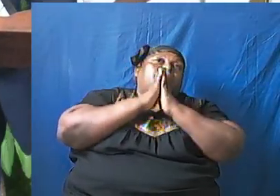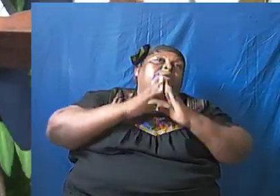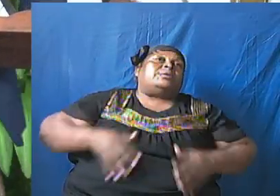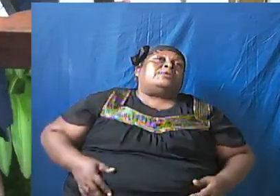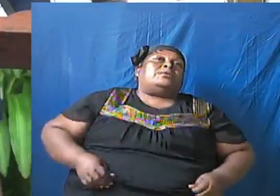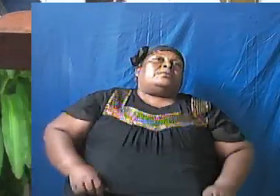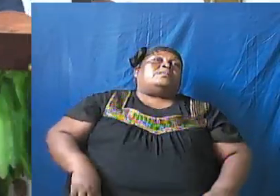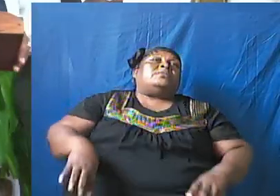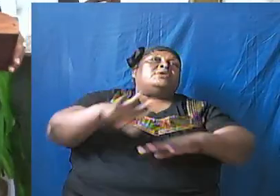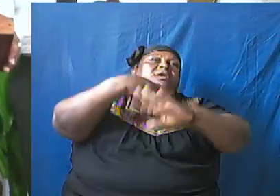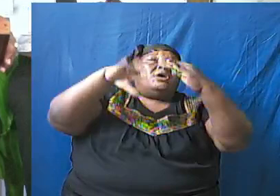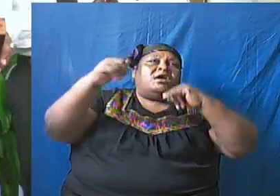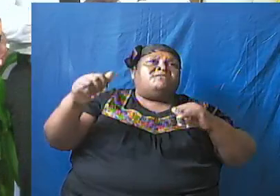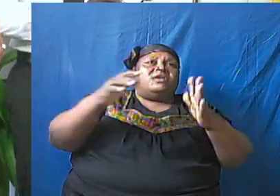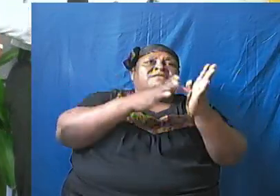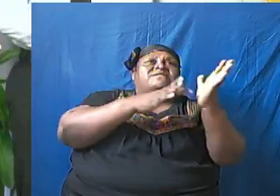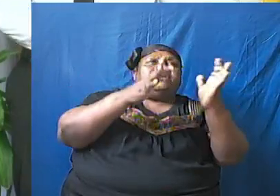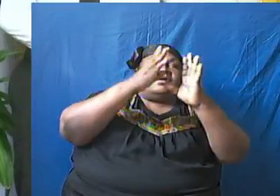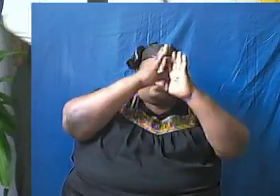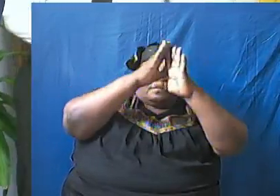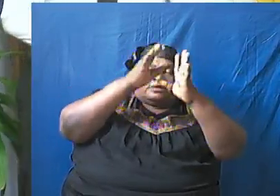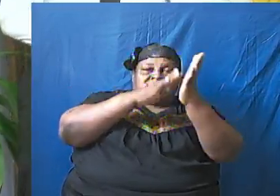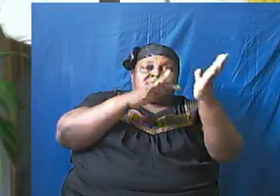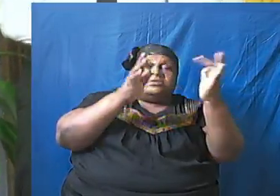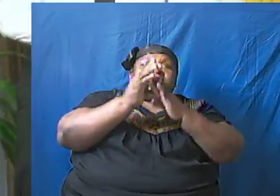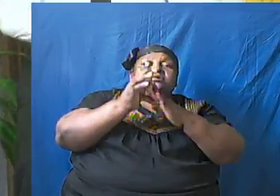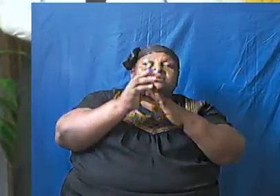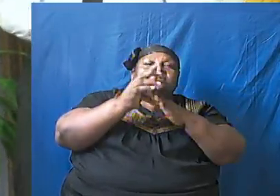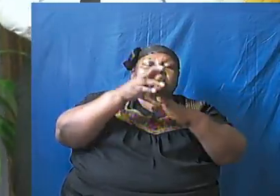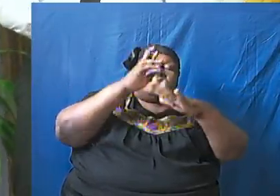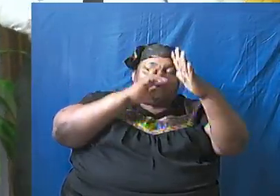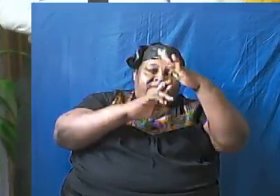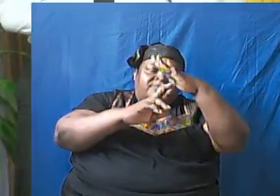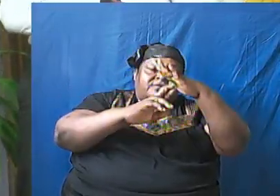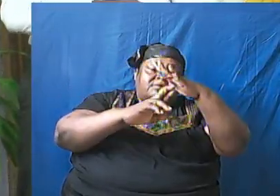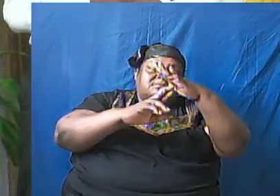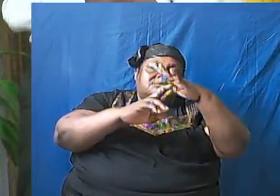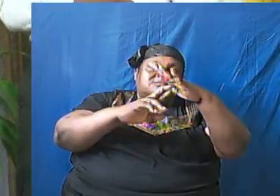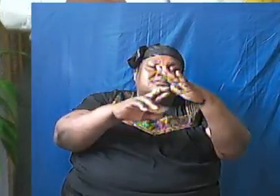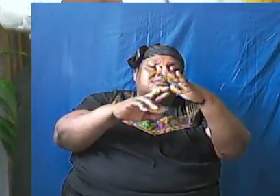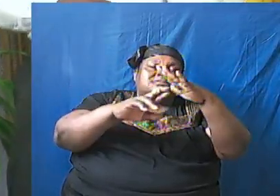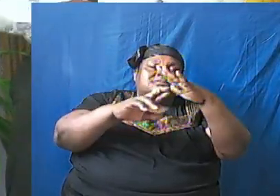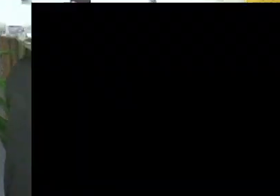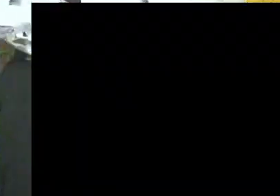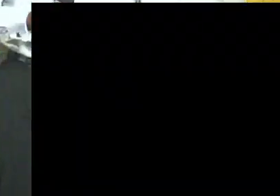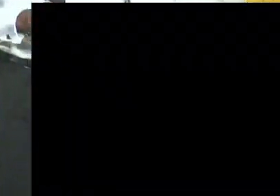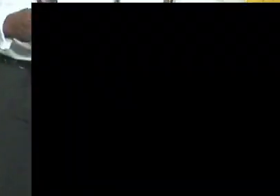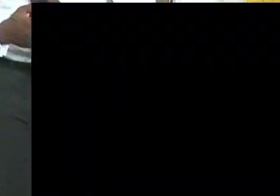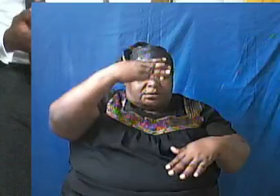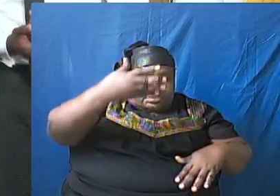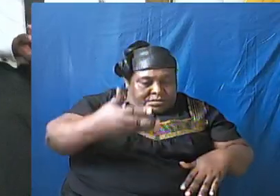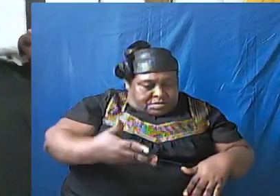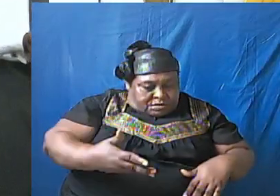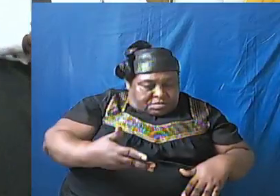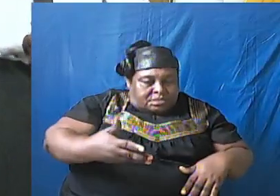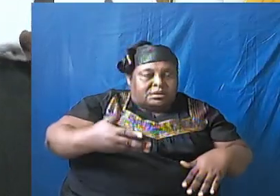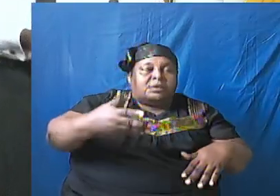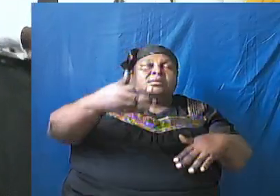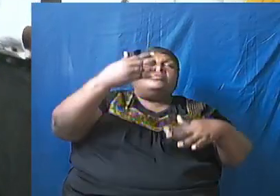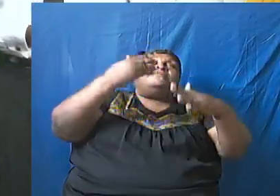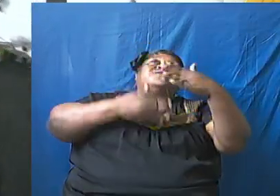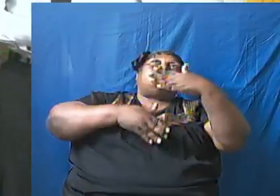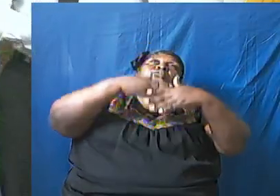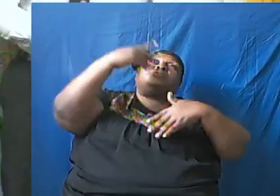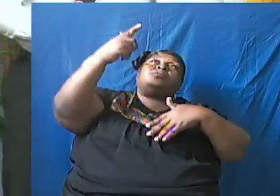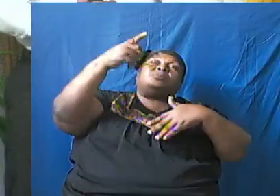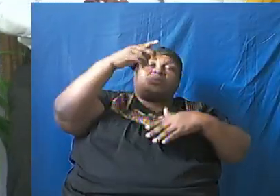Heavenly Father, Jesus, we come before you, reverence, Lord God. We bow our knees